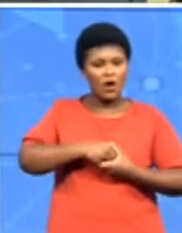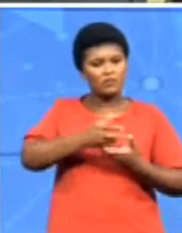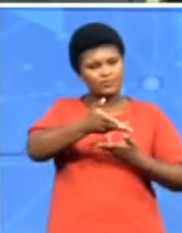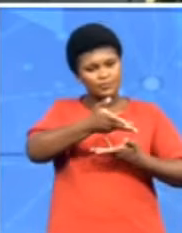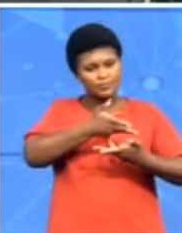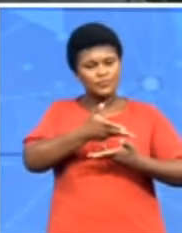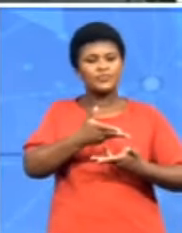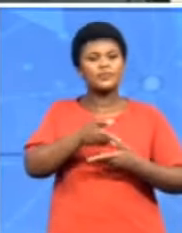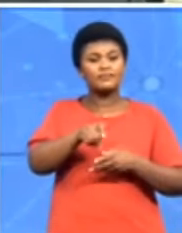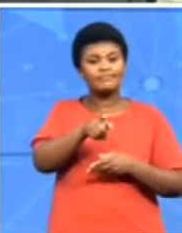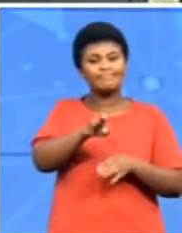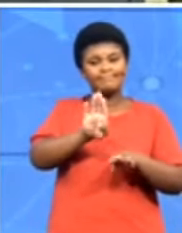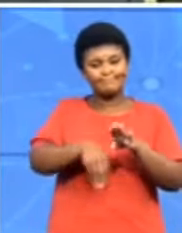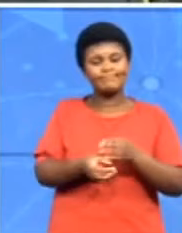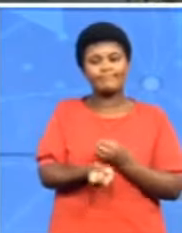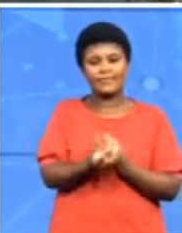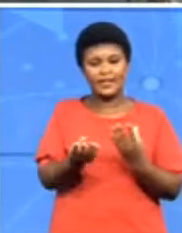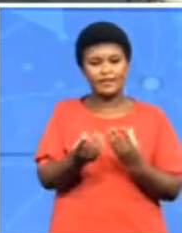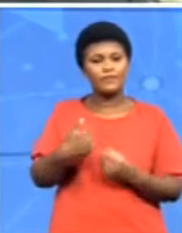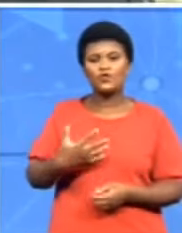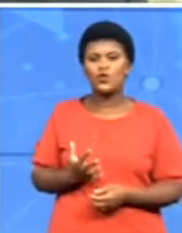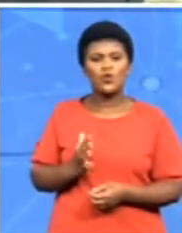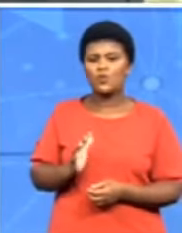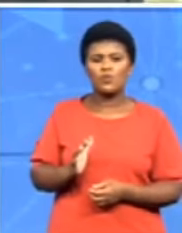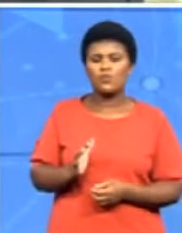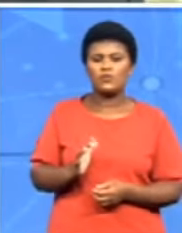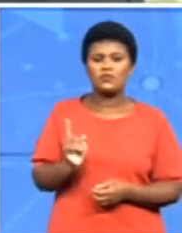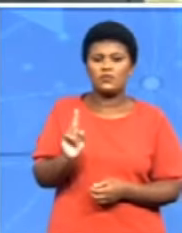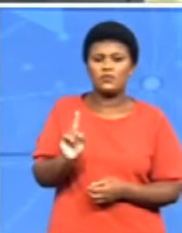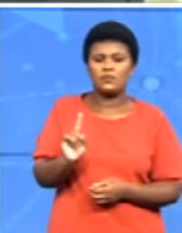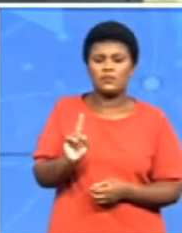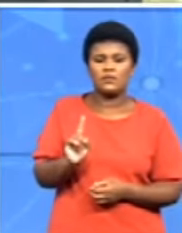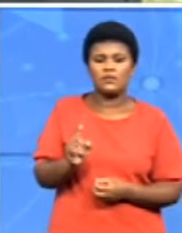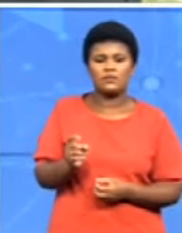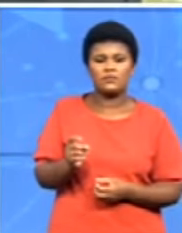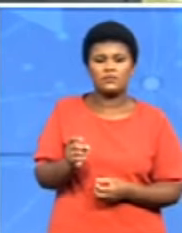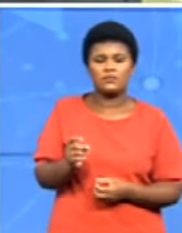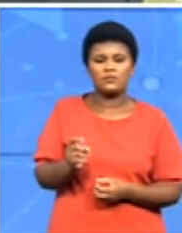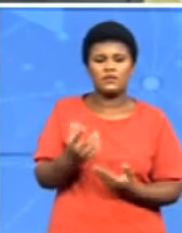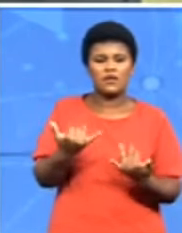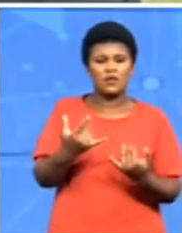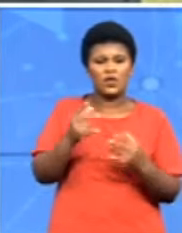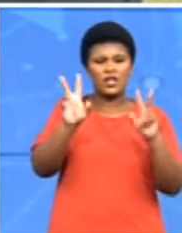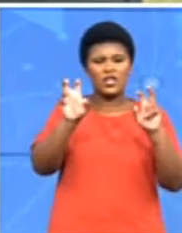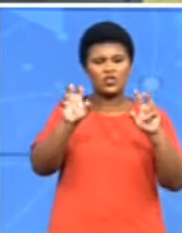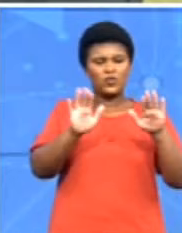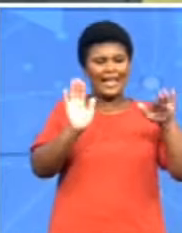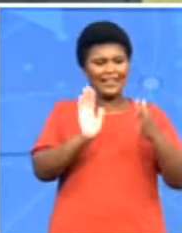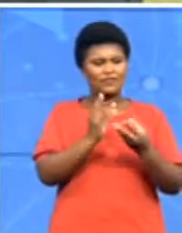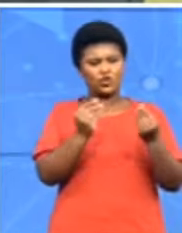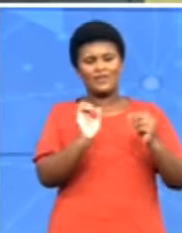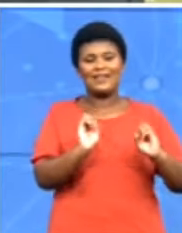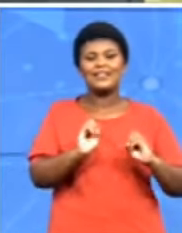you don't want to preempt what will actually be unfolding in that courtroom. So the magistrate is there,